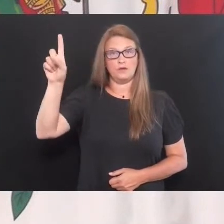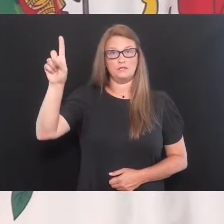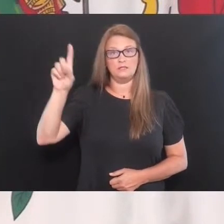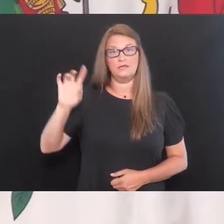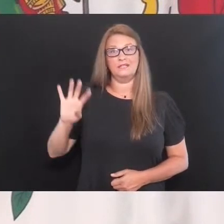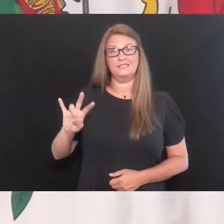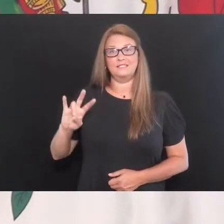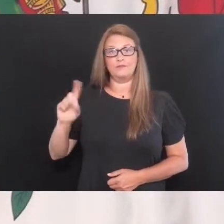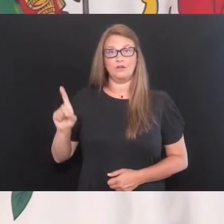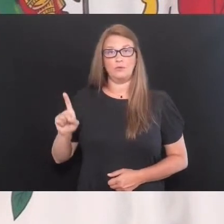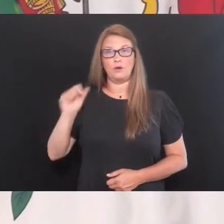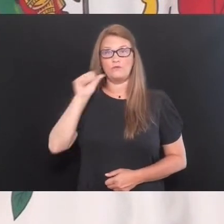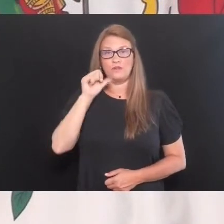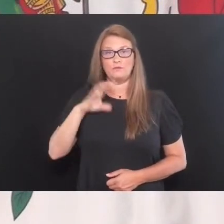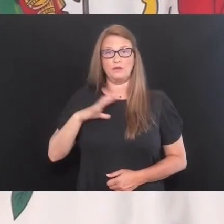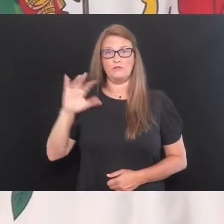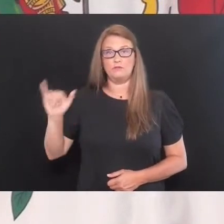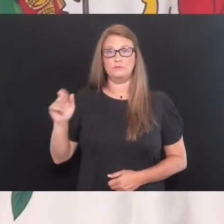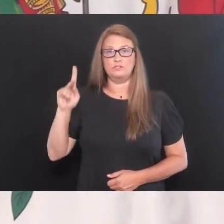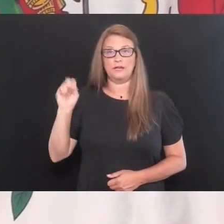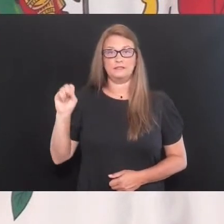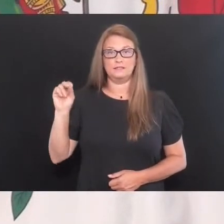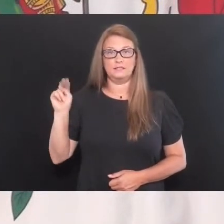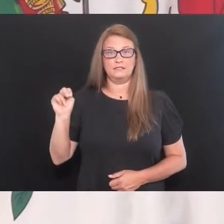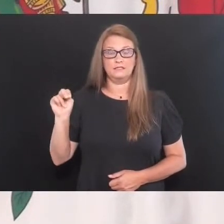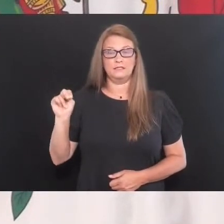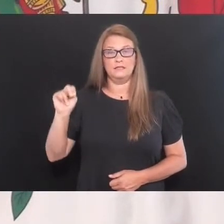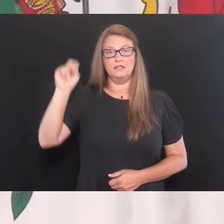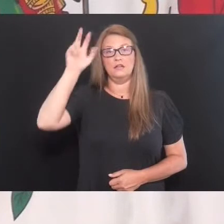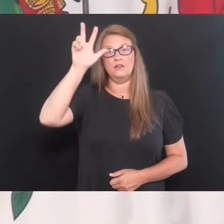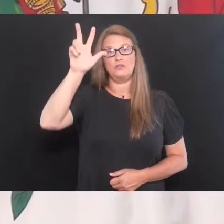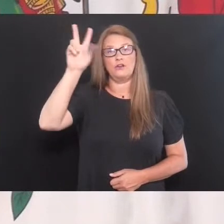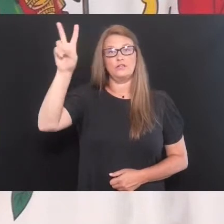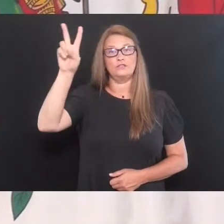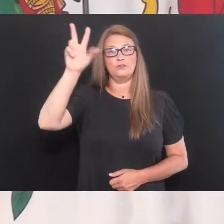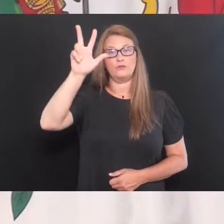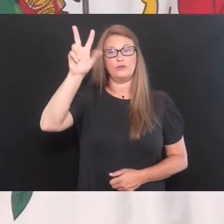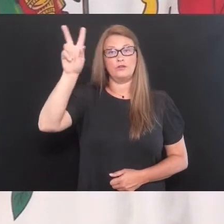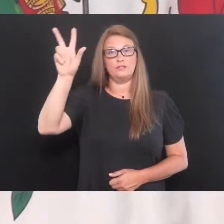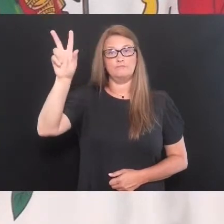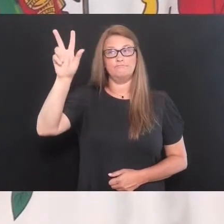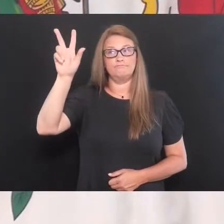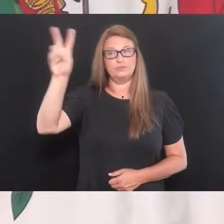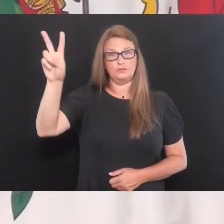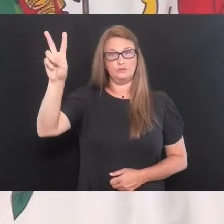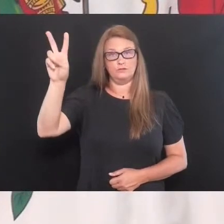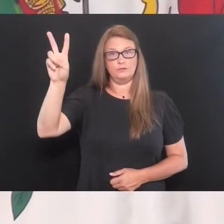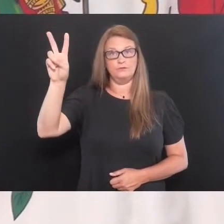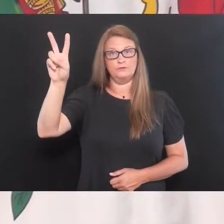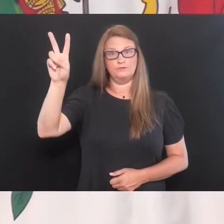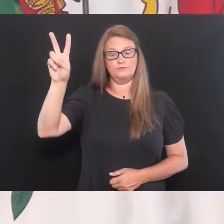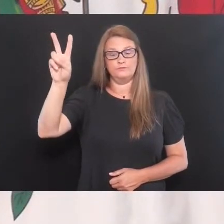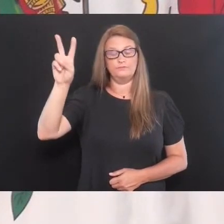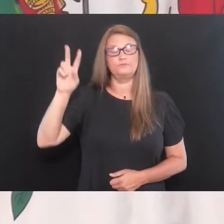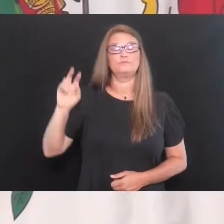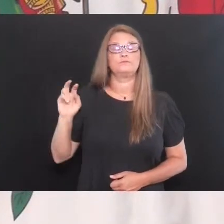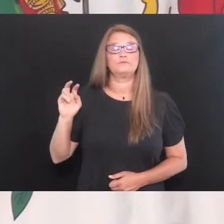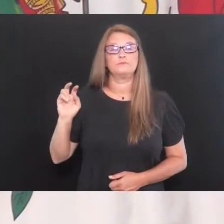is a 71-year-old female from Jackson County. Our 3,232nd death is